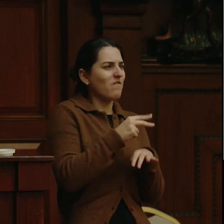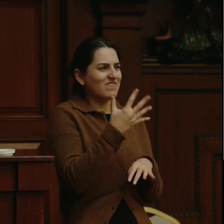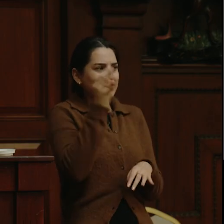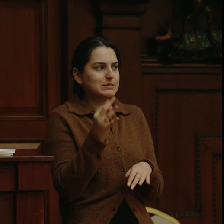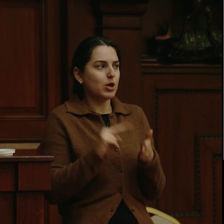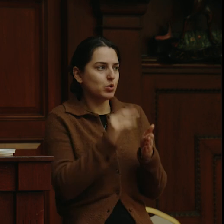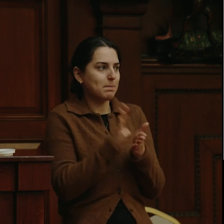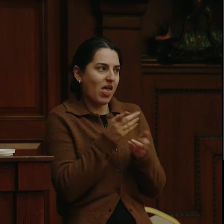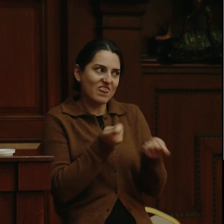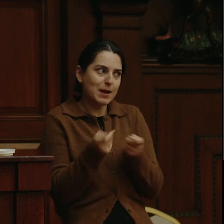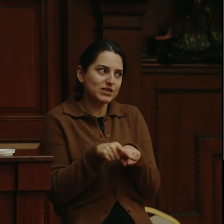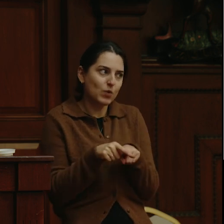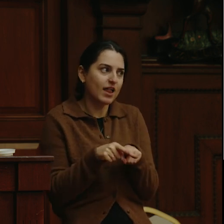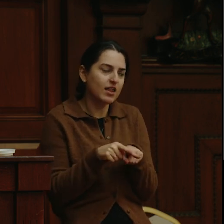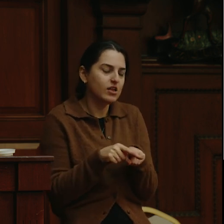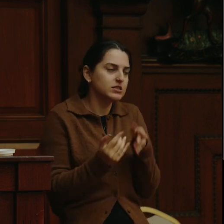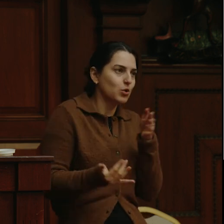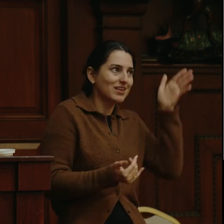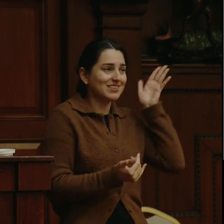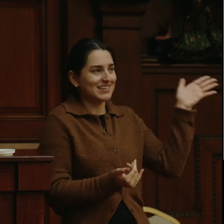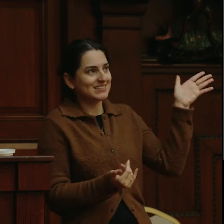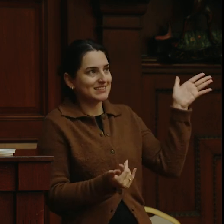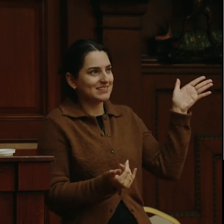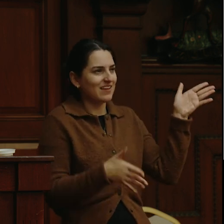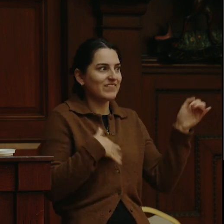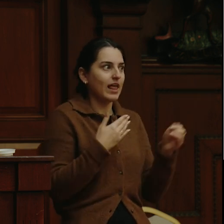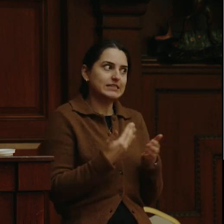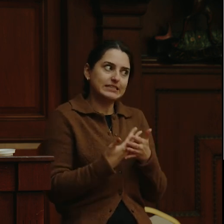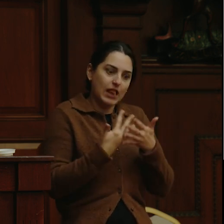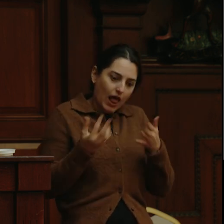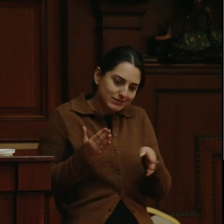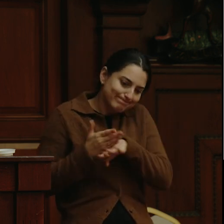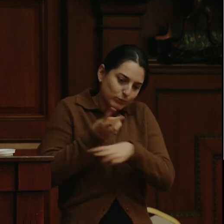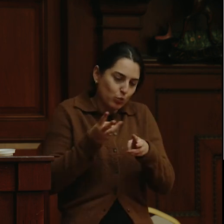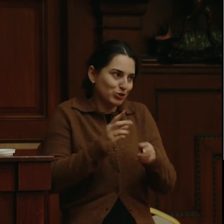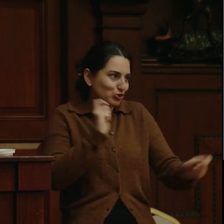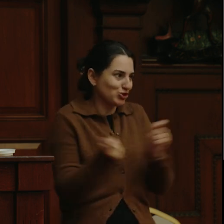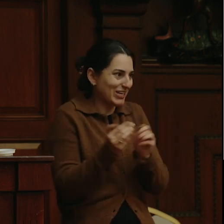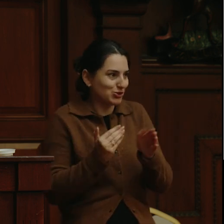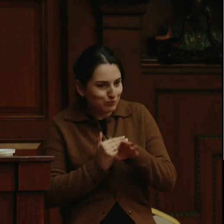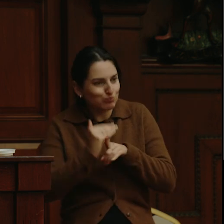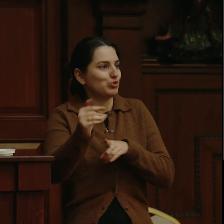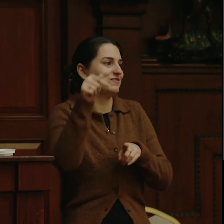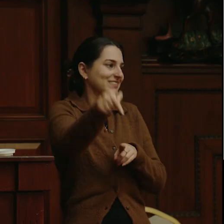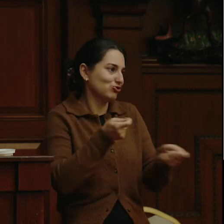biologic therapy. So I think this is we have some distance to go to change that.